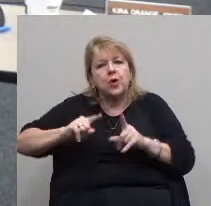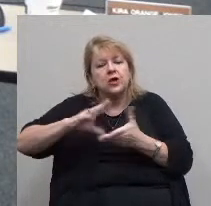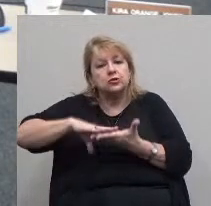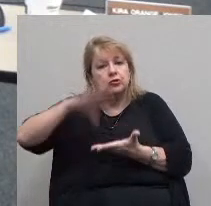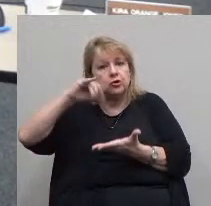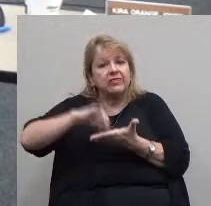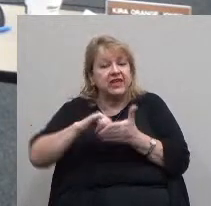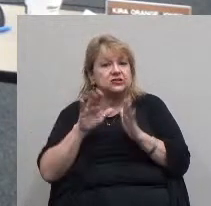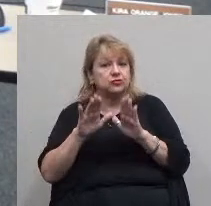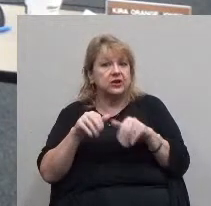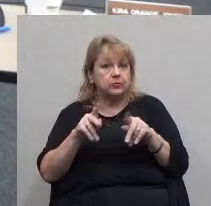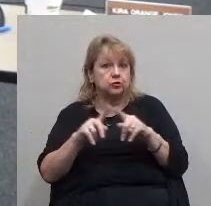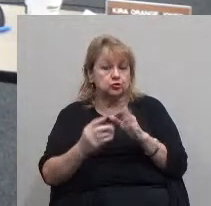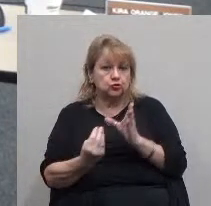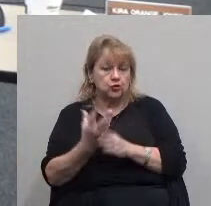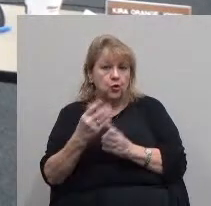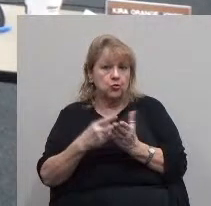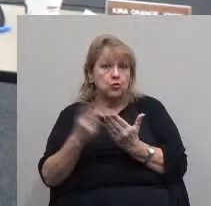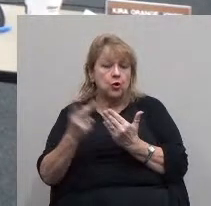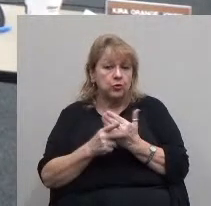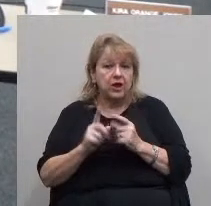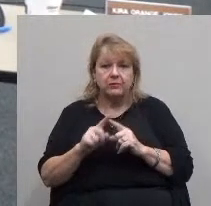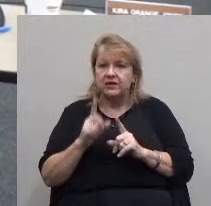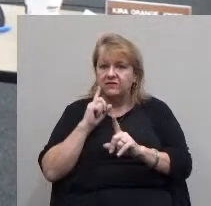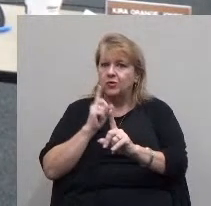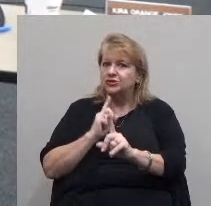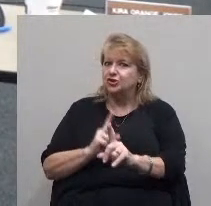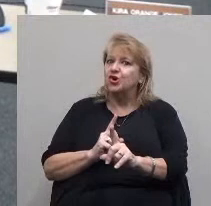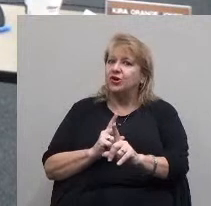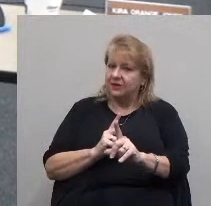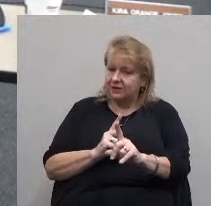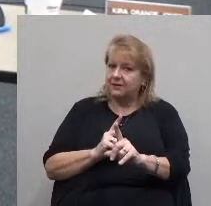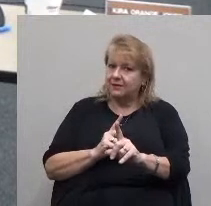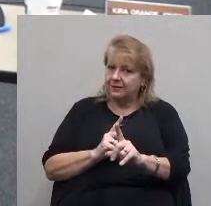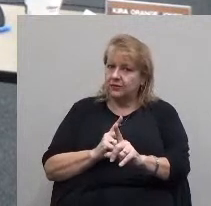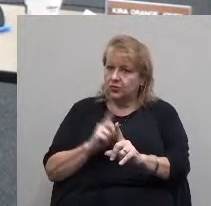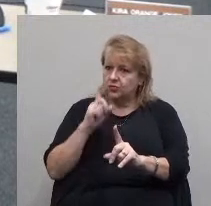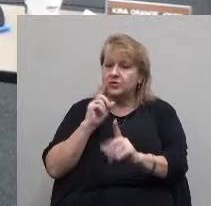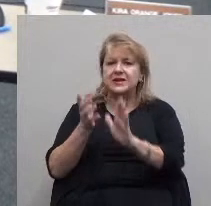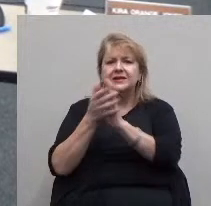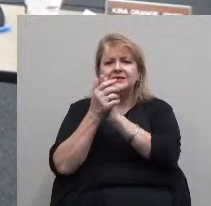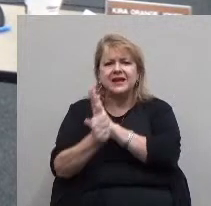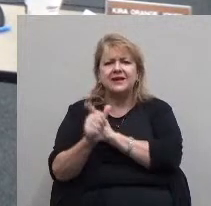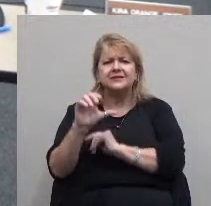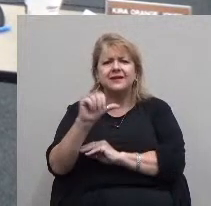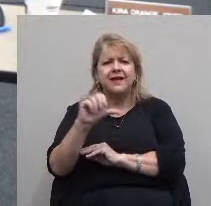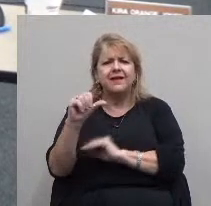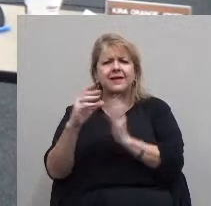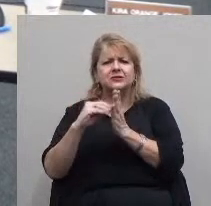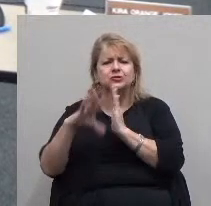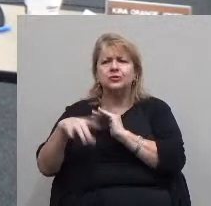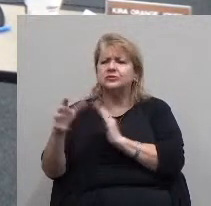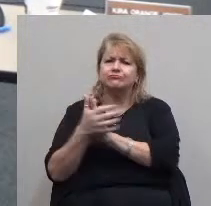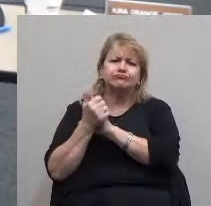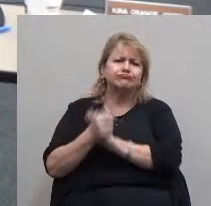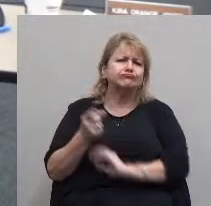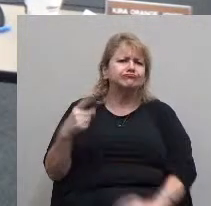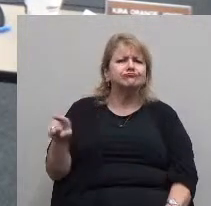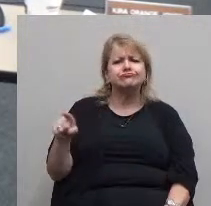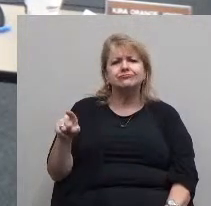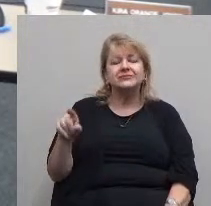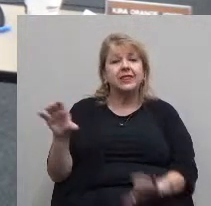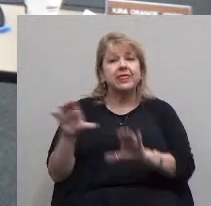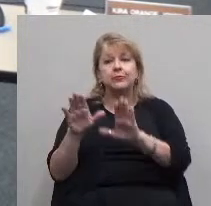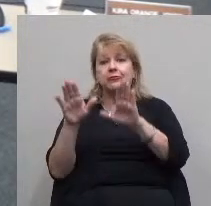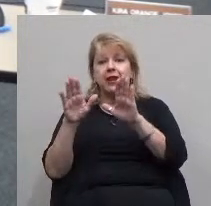grow our own programs. But there's definitely some really talented associate degree students out there who would do